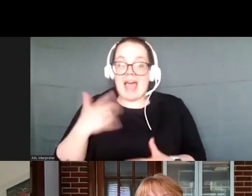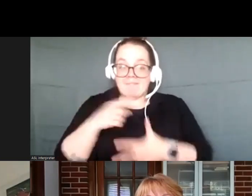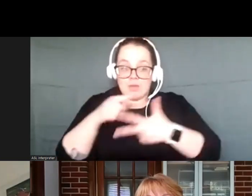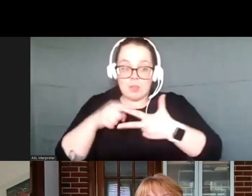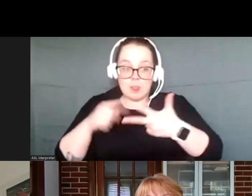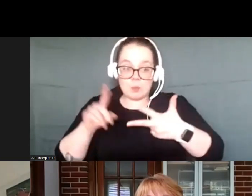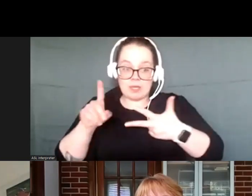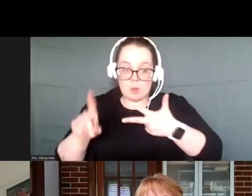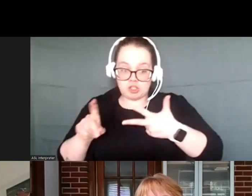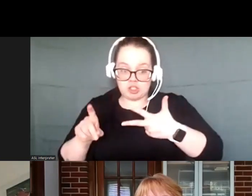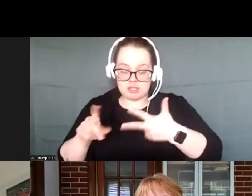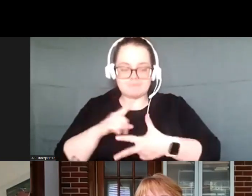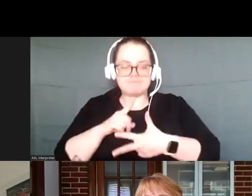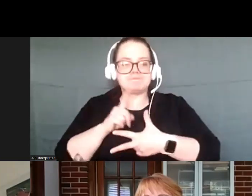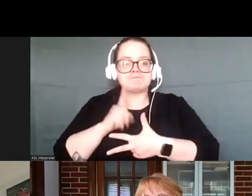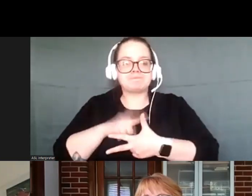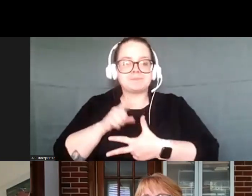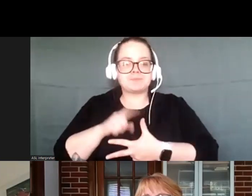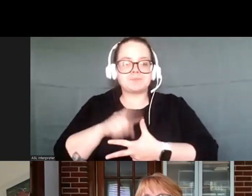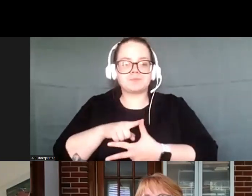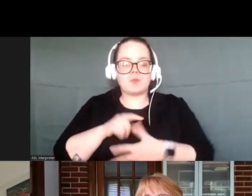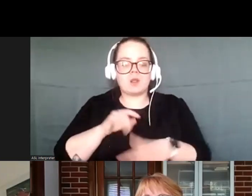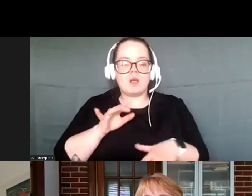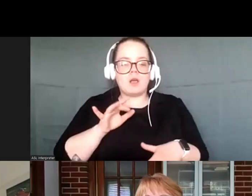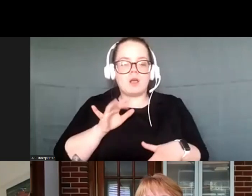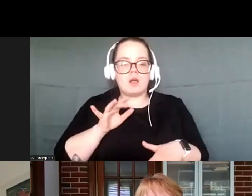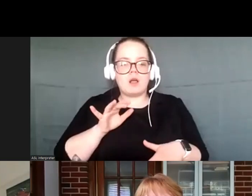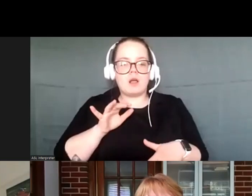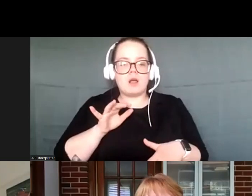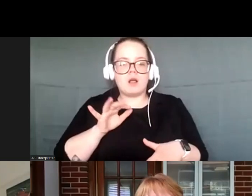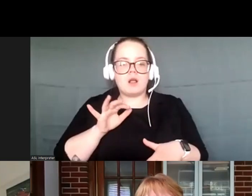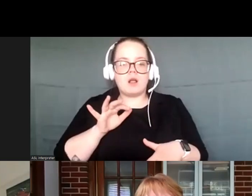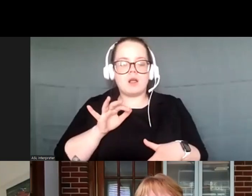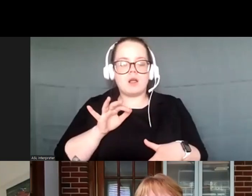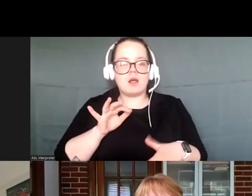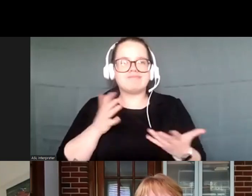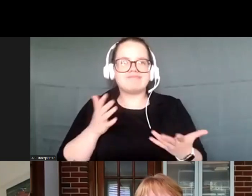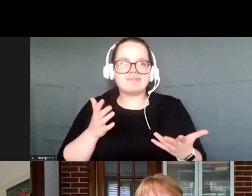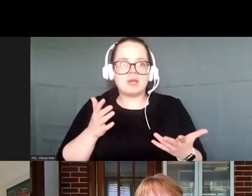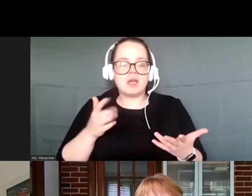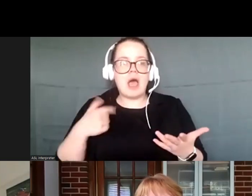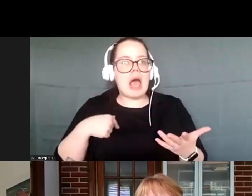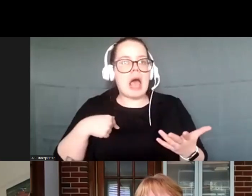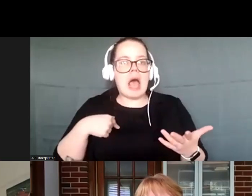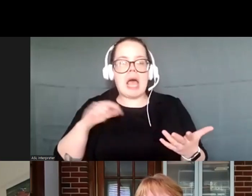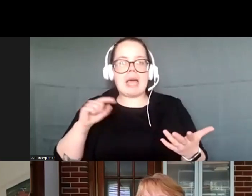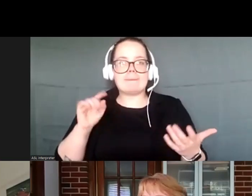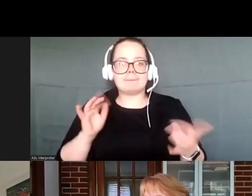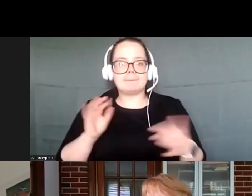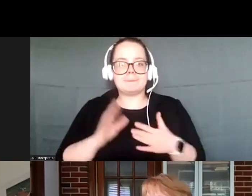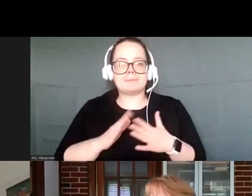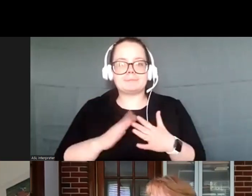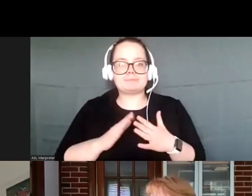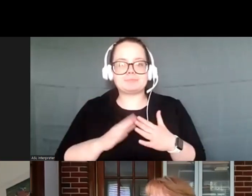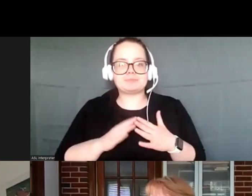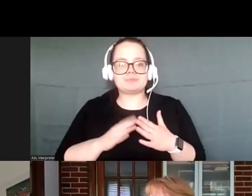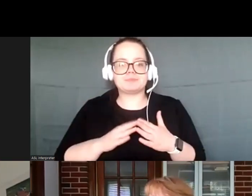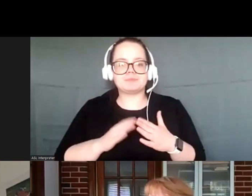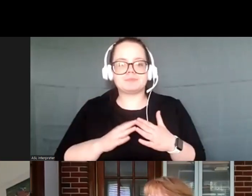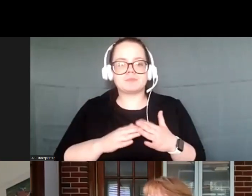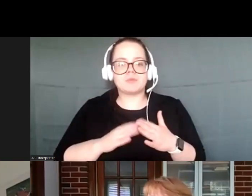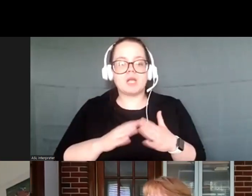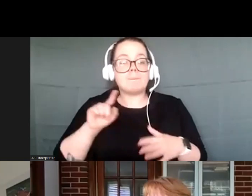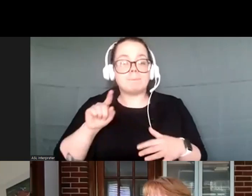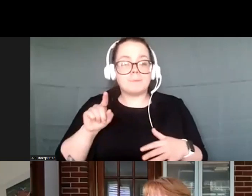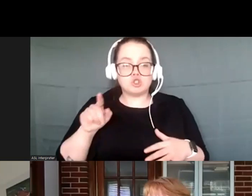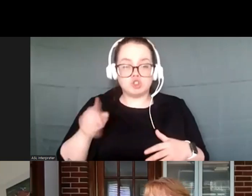questions. One is, so I'm just coming out of a time of recovering from a severe